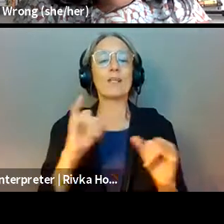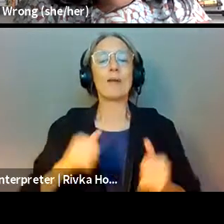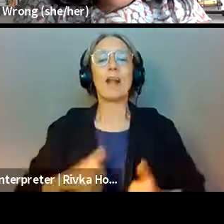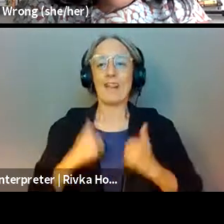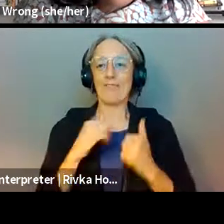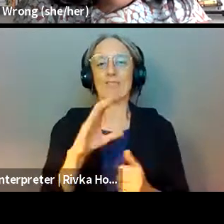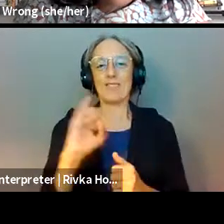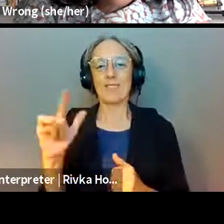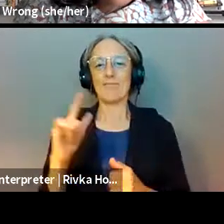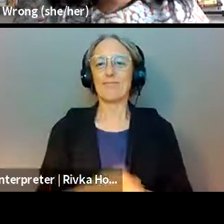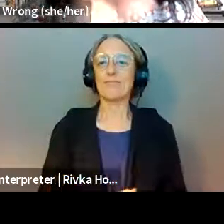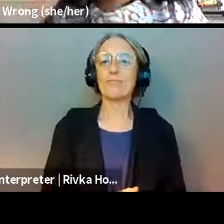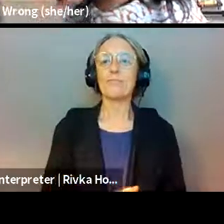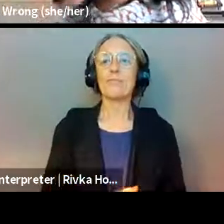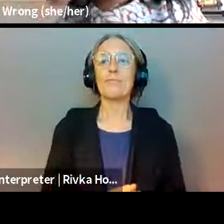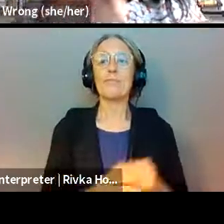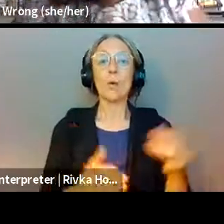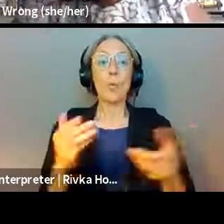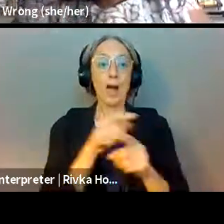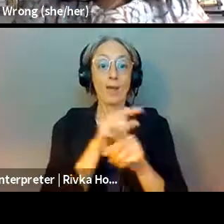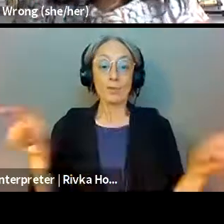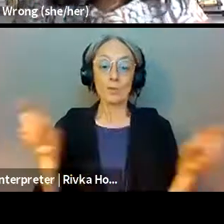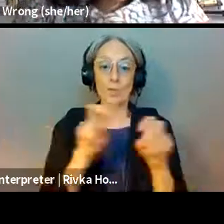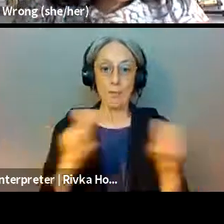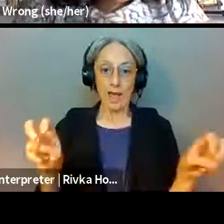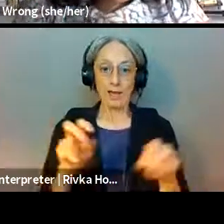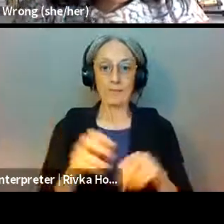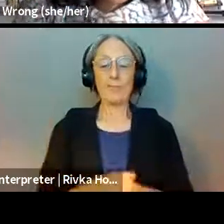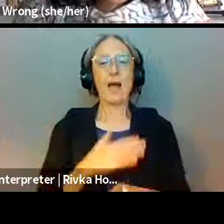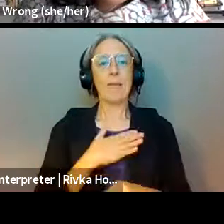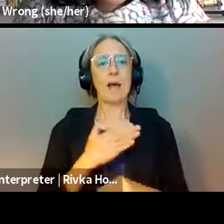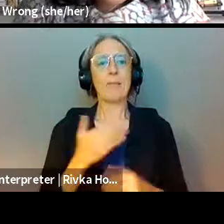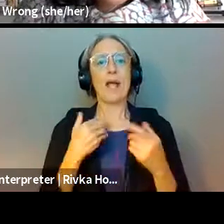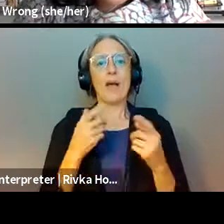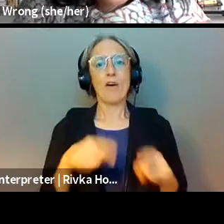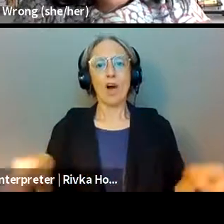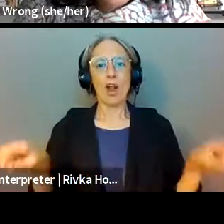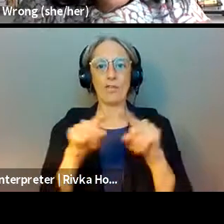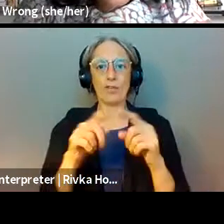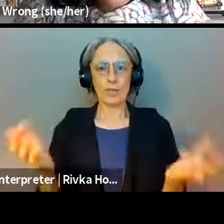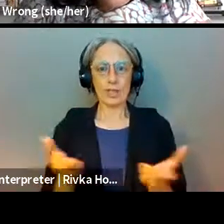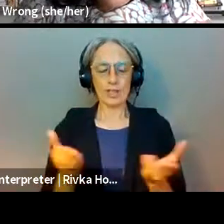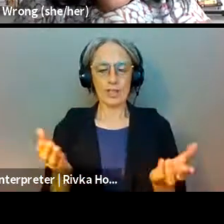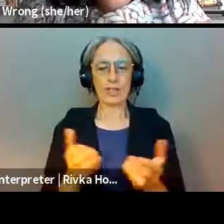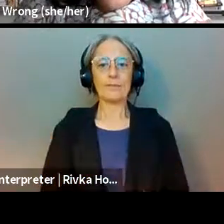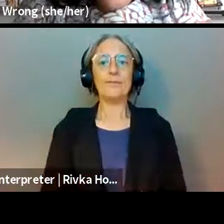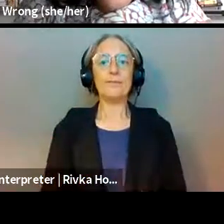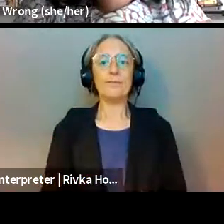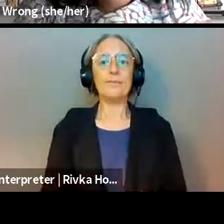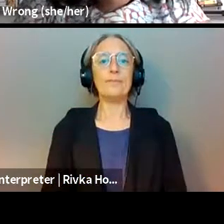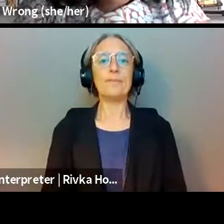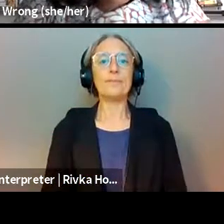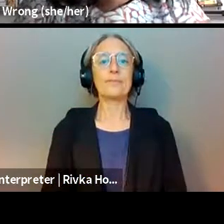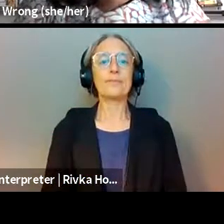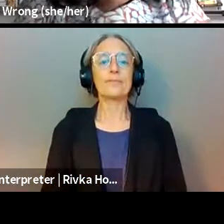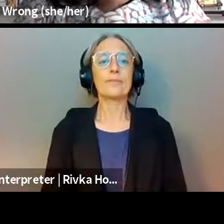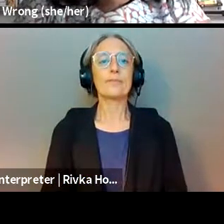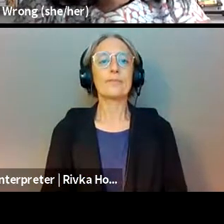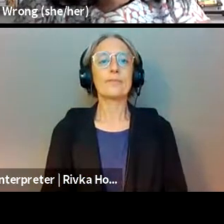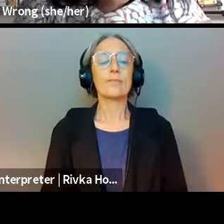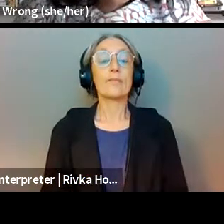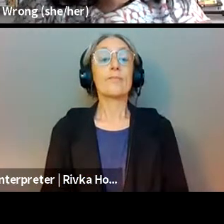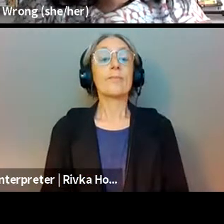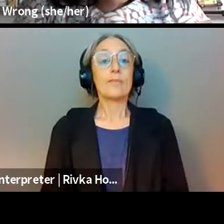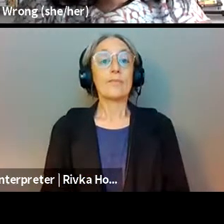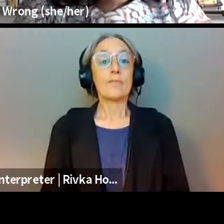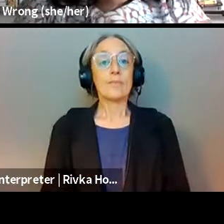Welcome, panelists. I am so pleased to have you all on. I want to ask, the civil